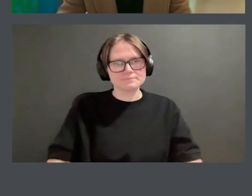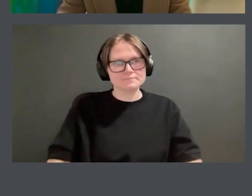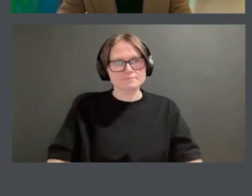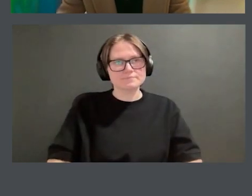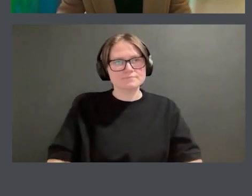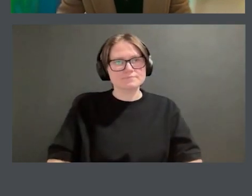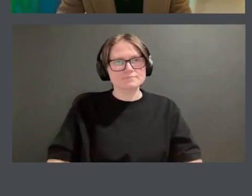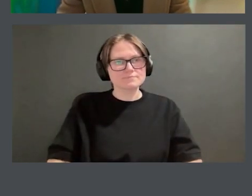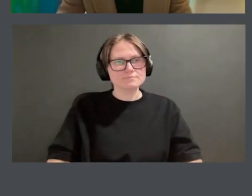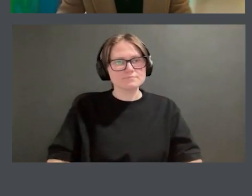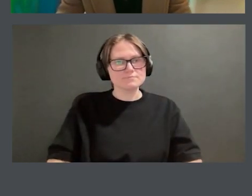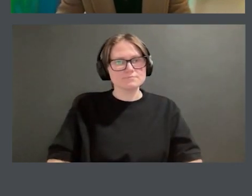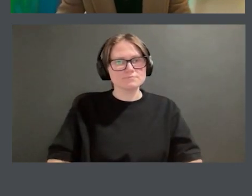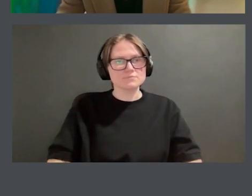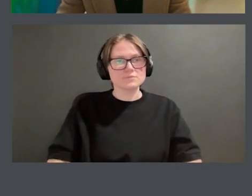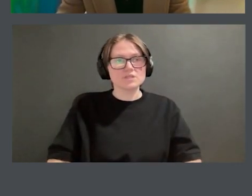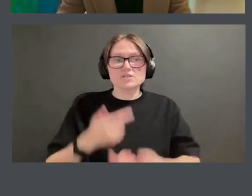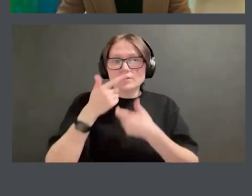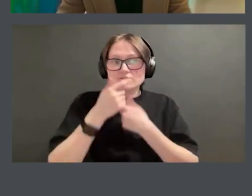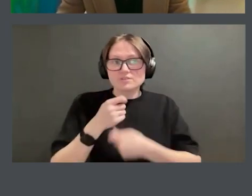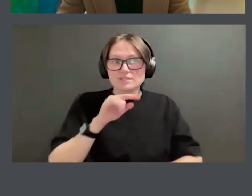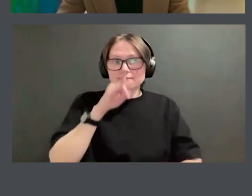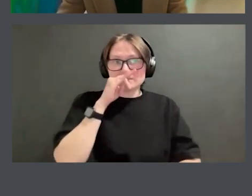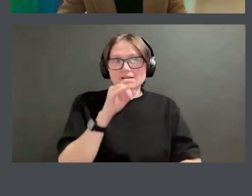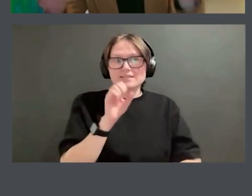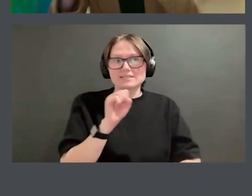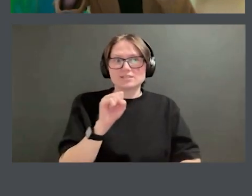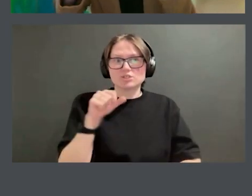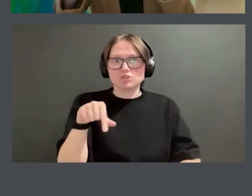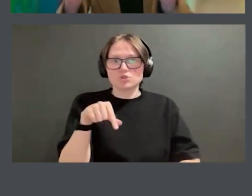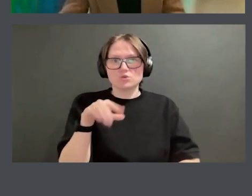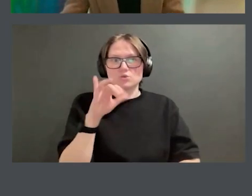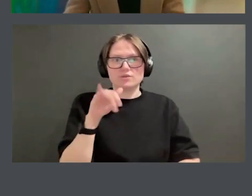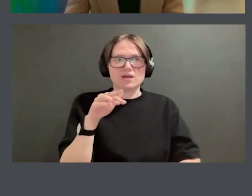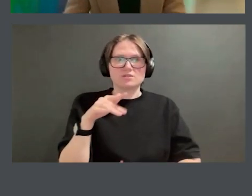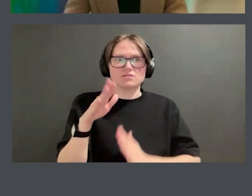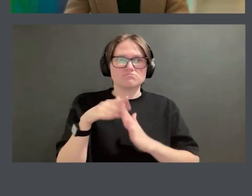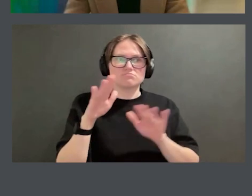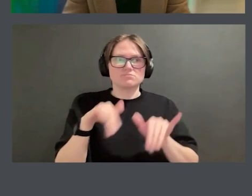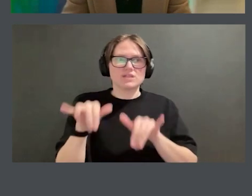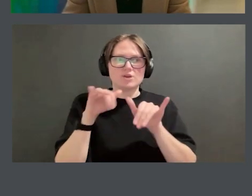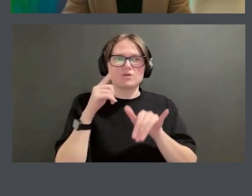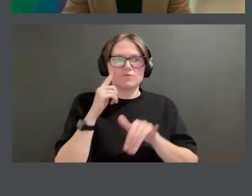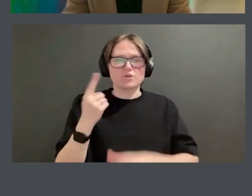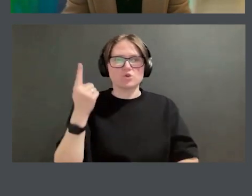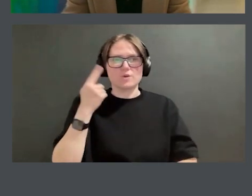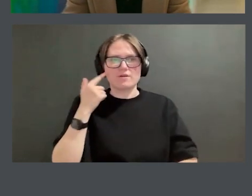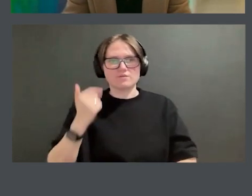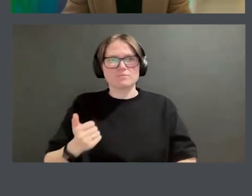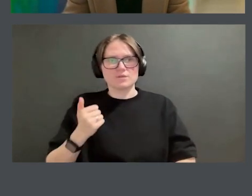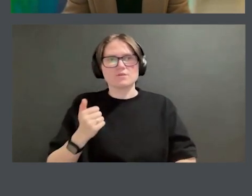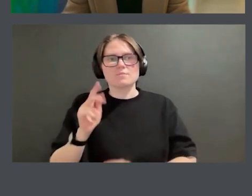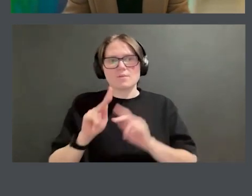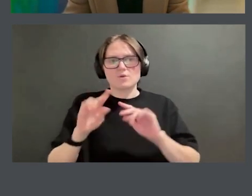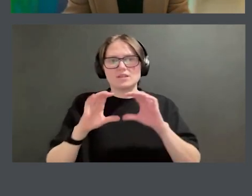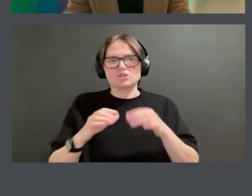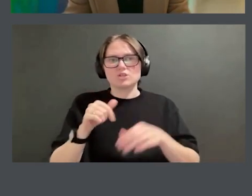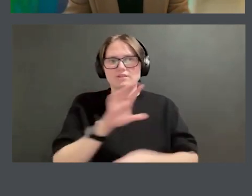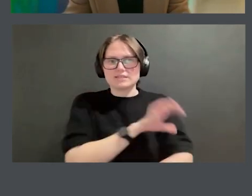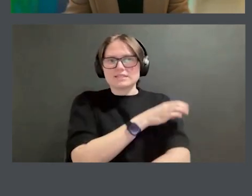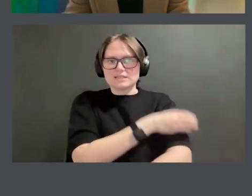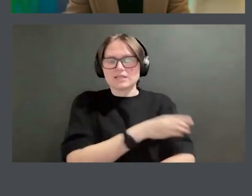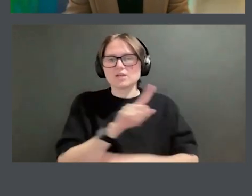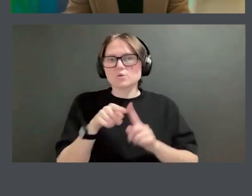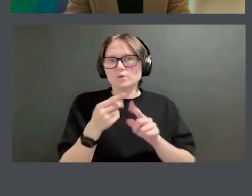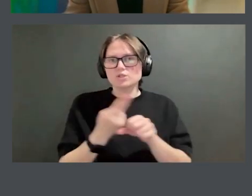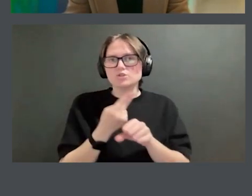So interestingly, the pediatric SSQ is considered the gold standard for the unilateral hearing loss population in our clinic when it's used to